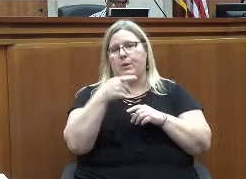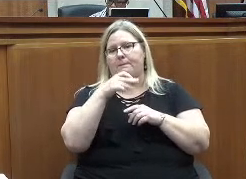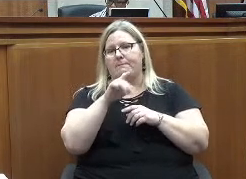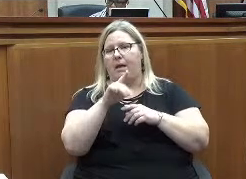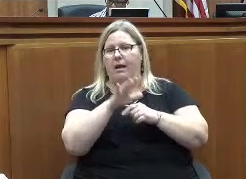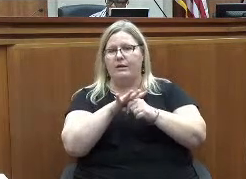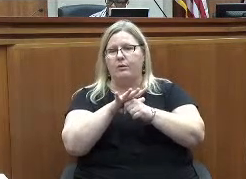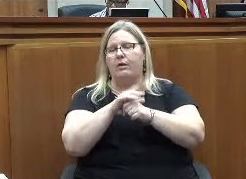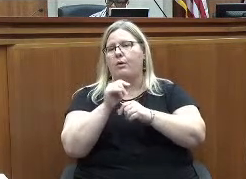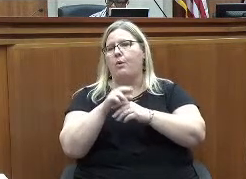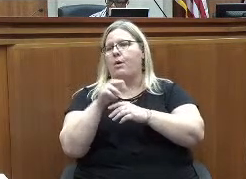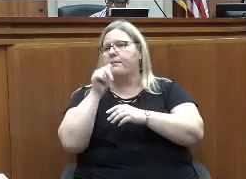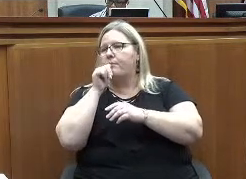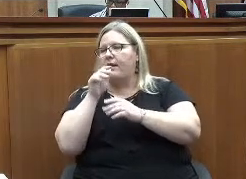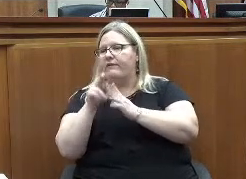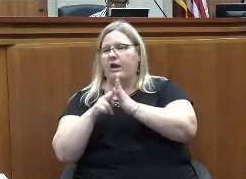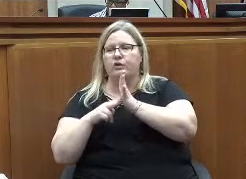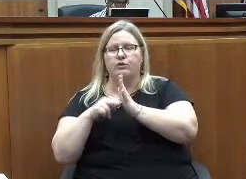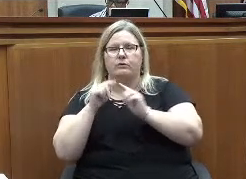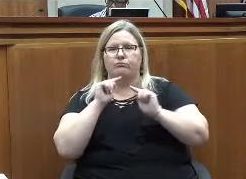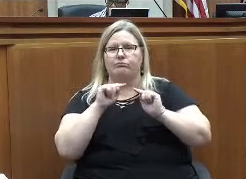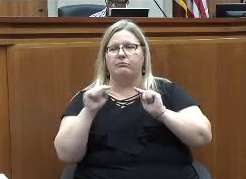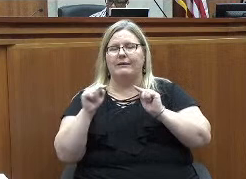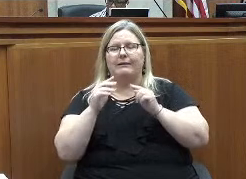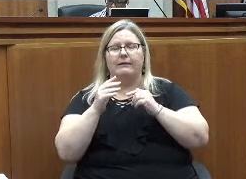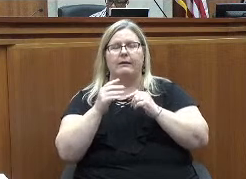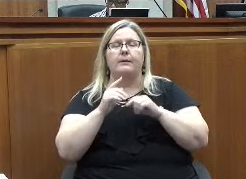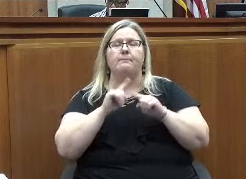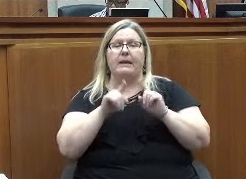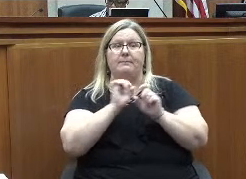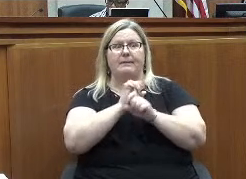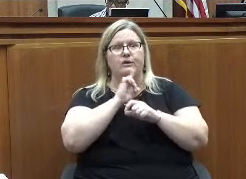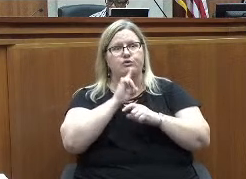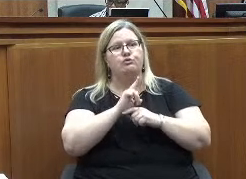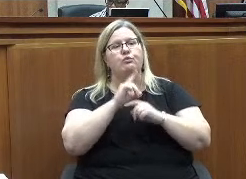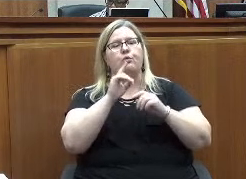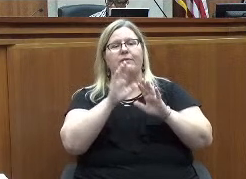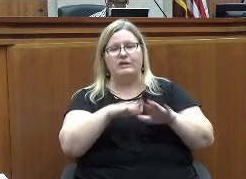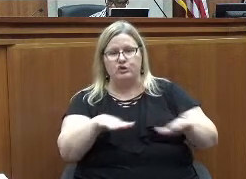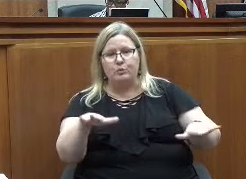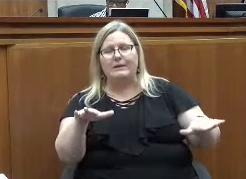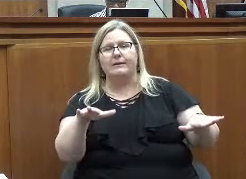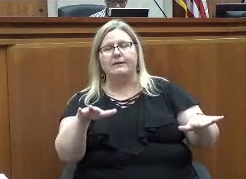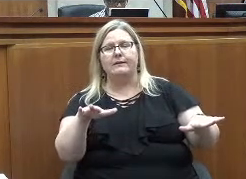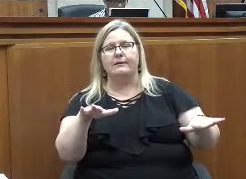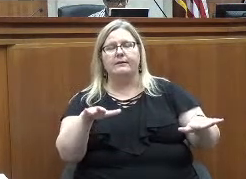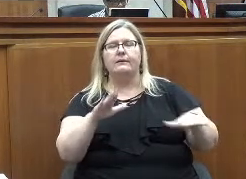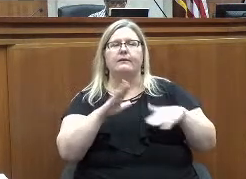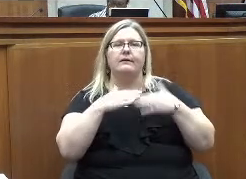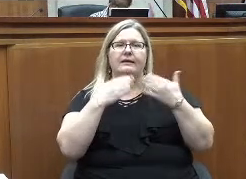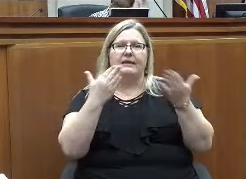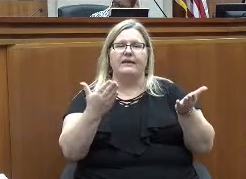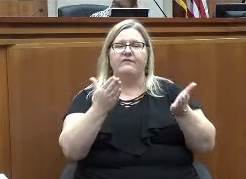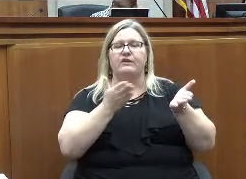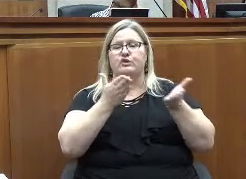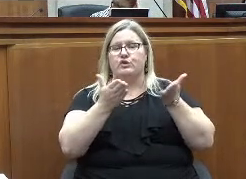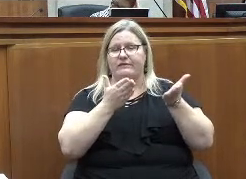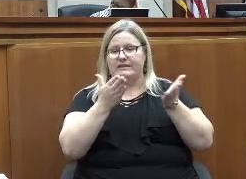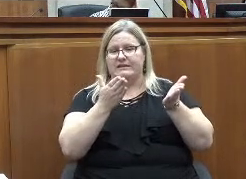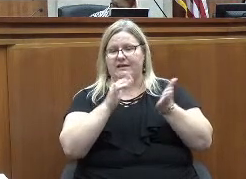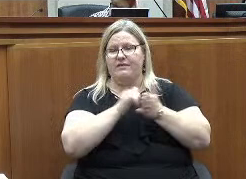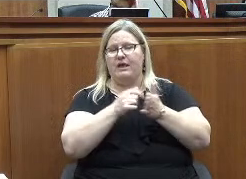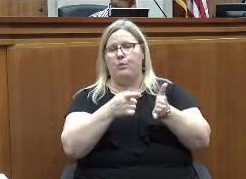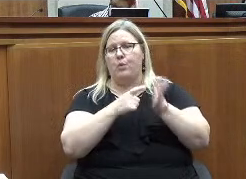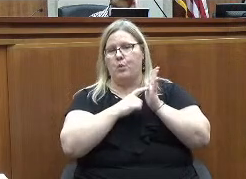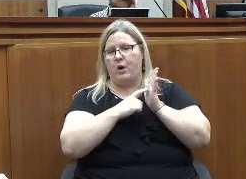pod site or if it's at a private contractor. It's just making sure that these children are being given the services that